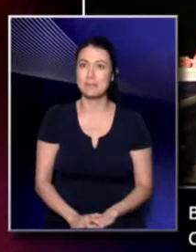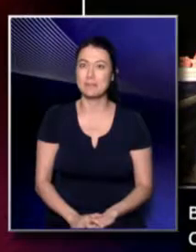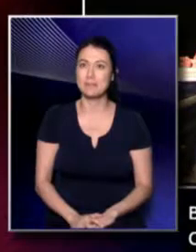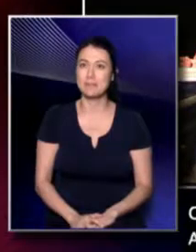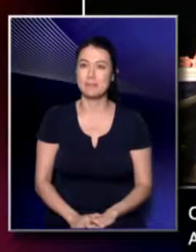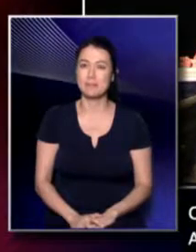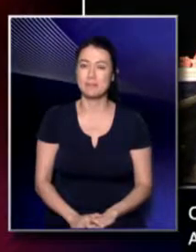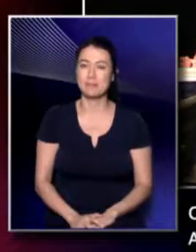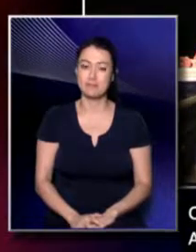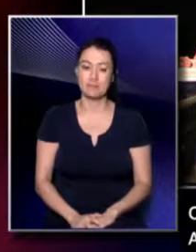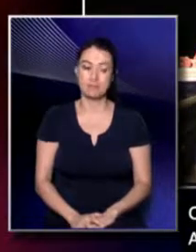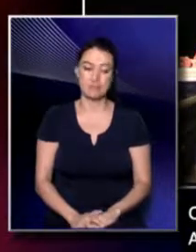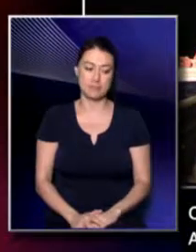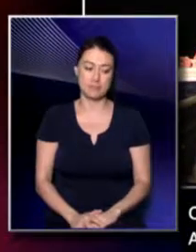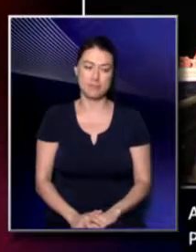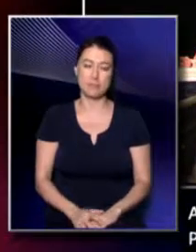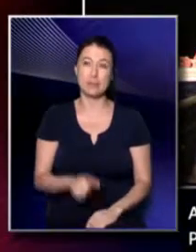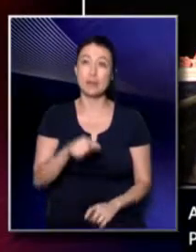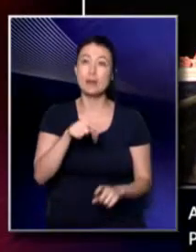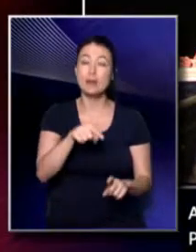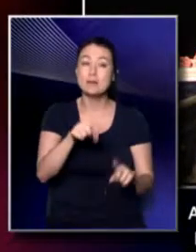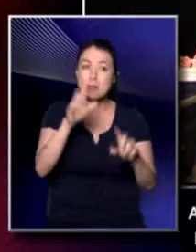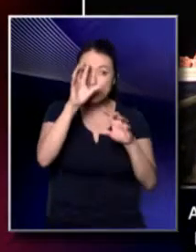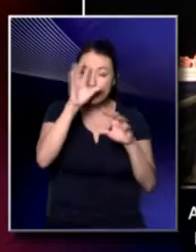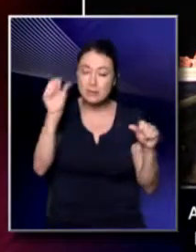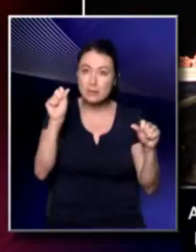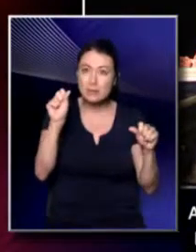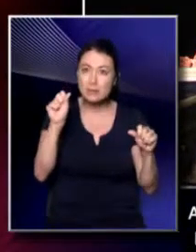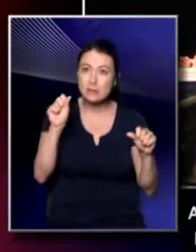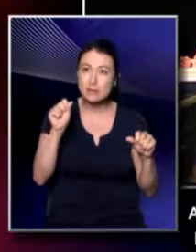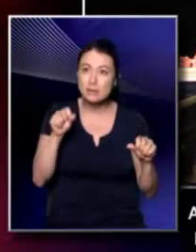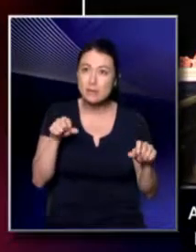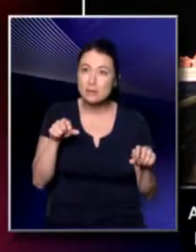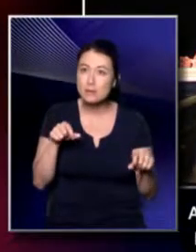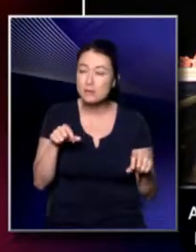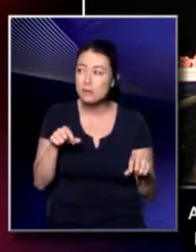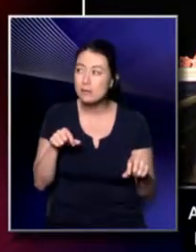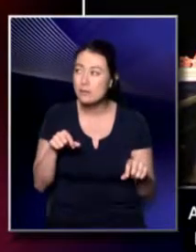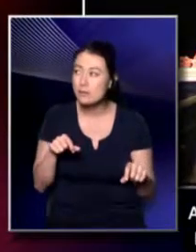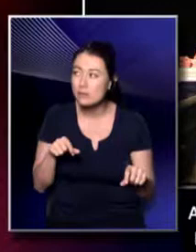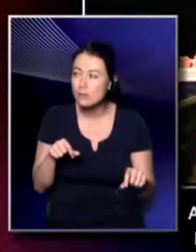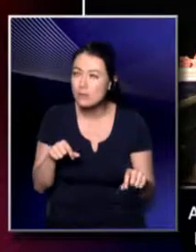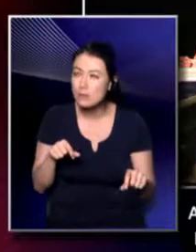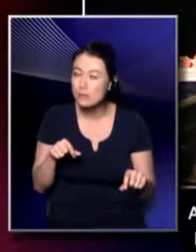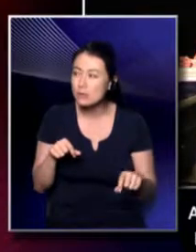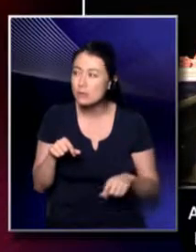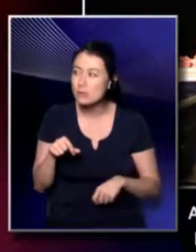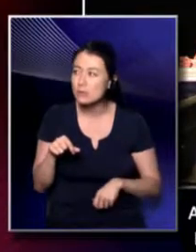So. Mr. President? Yes. May I speak? Please.